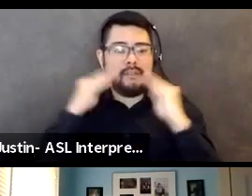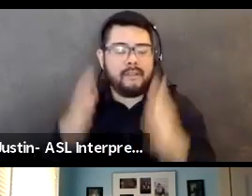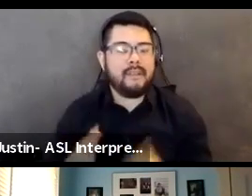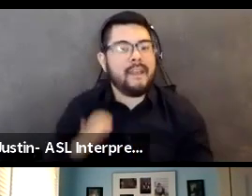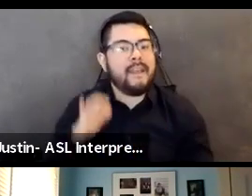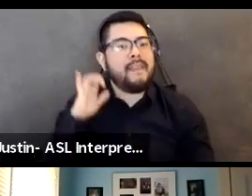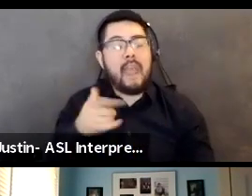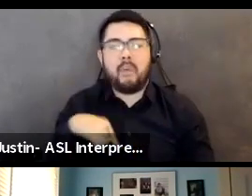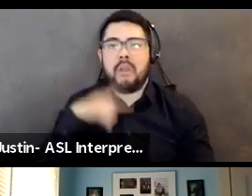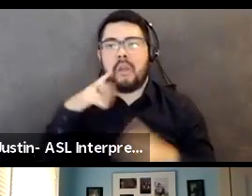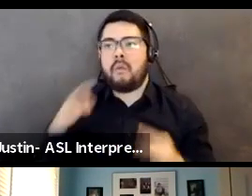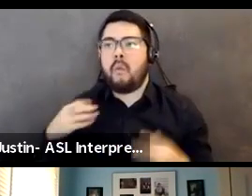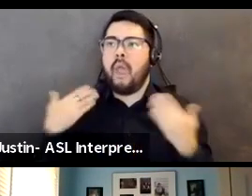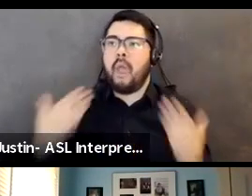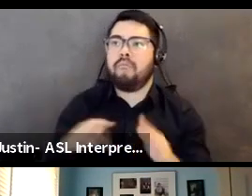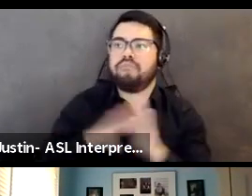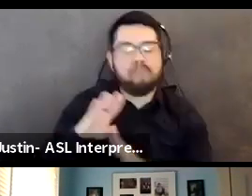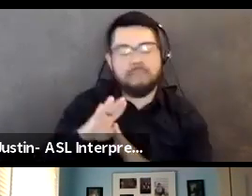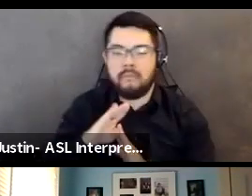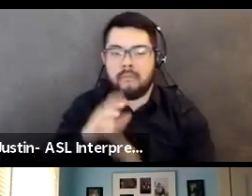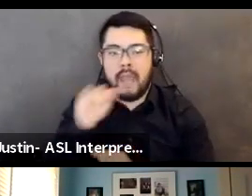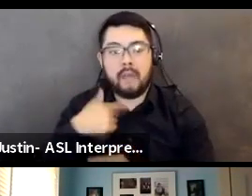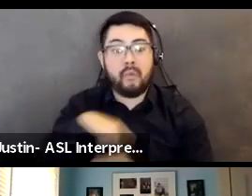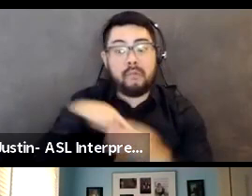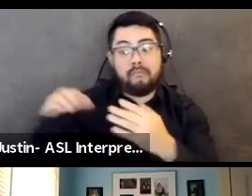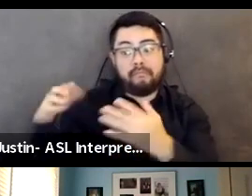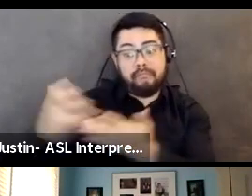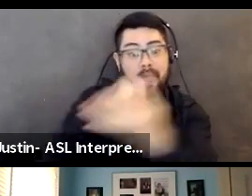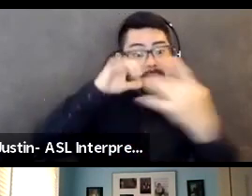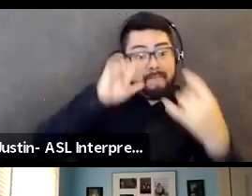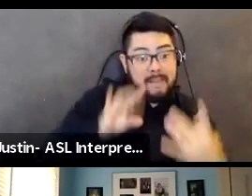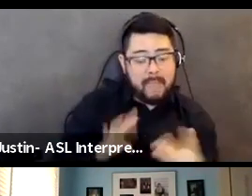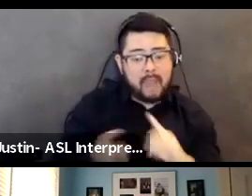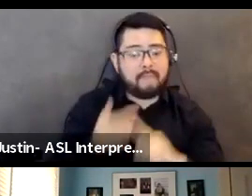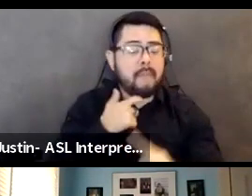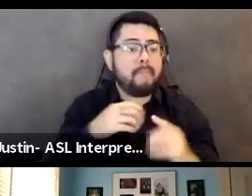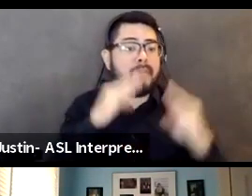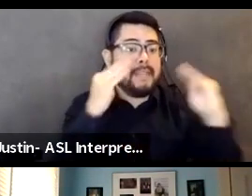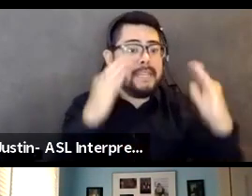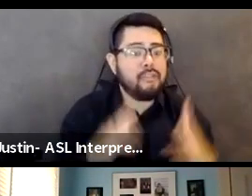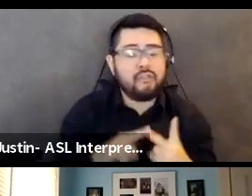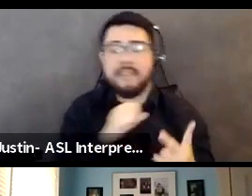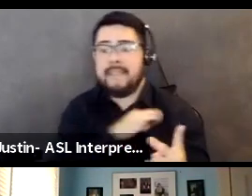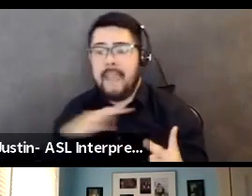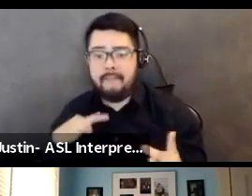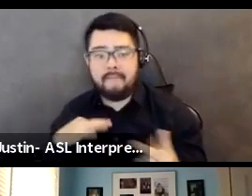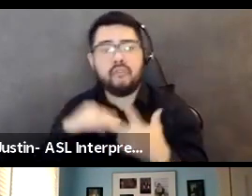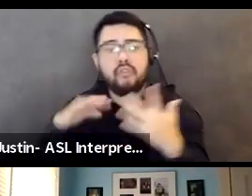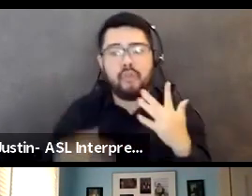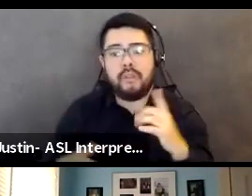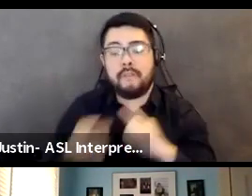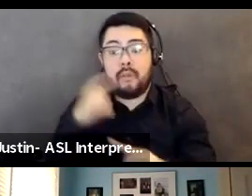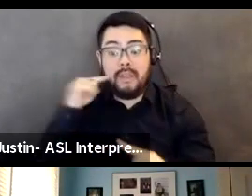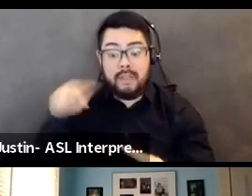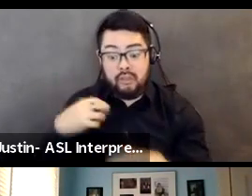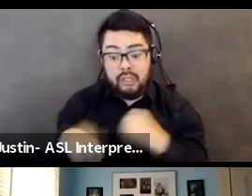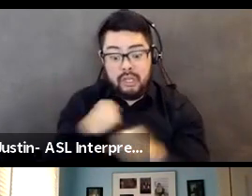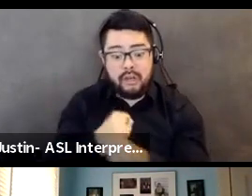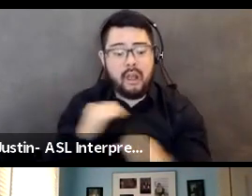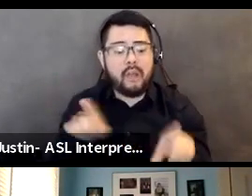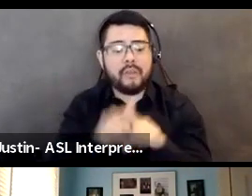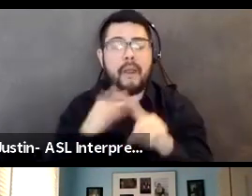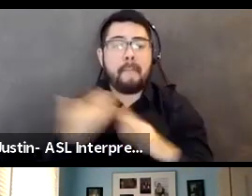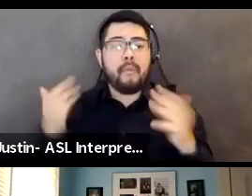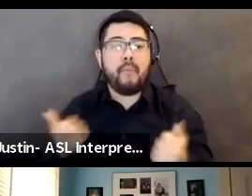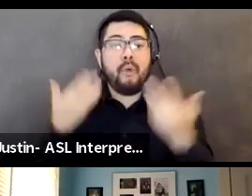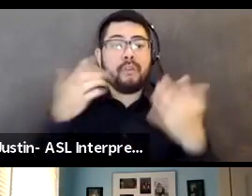isolation we surveyed our students and families to gather feedback from the spring and to get input on the proposed plans for the coming year we created a reopening